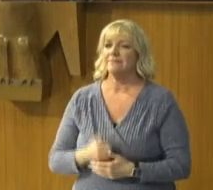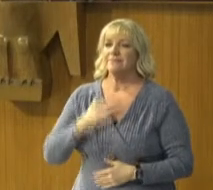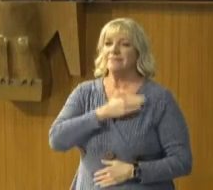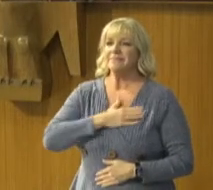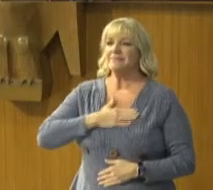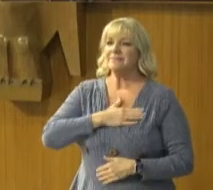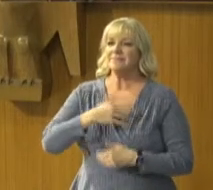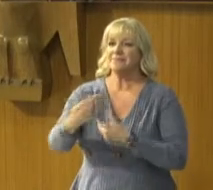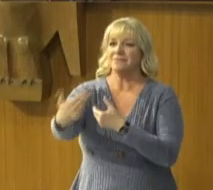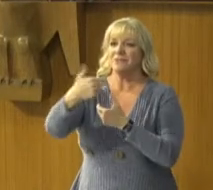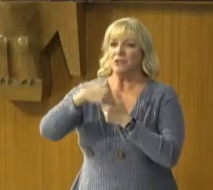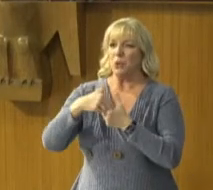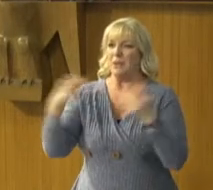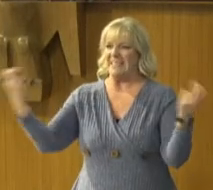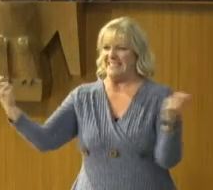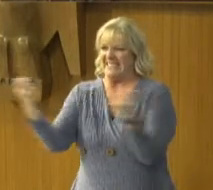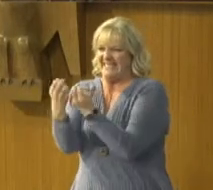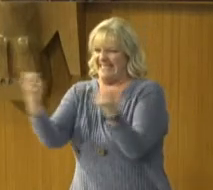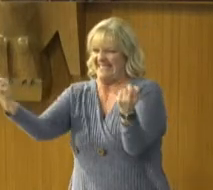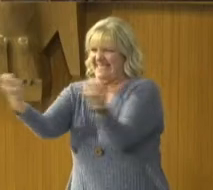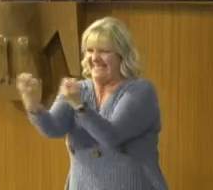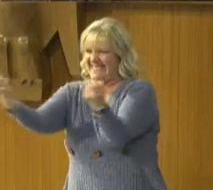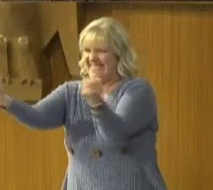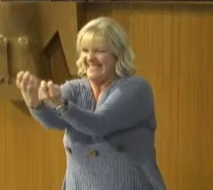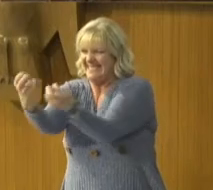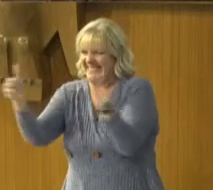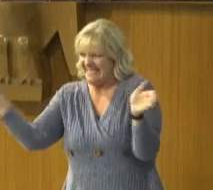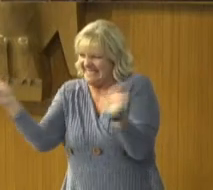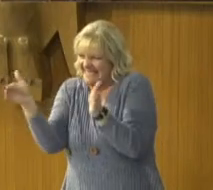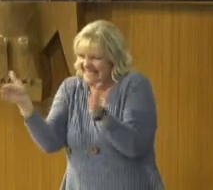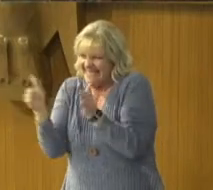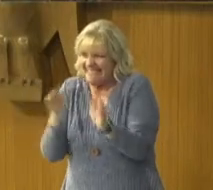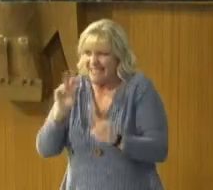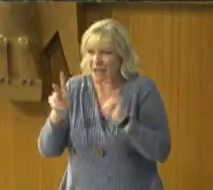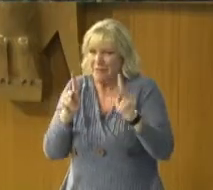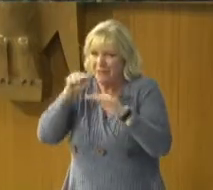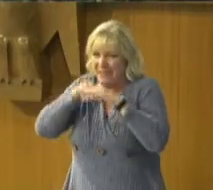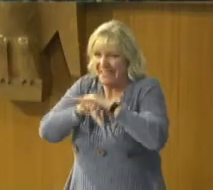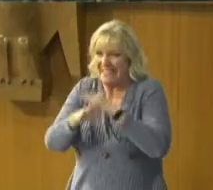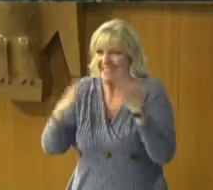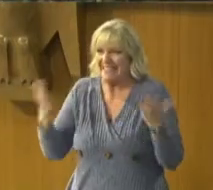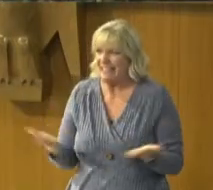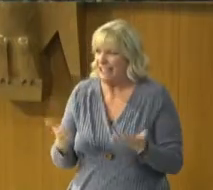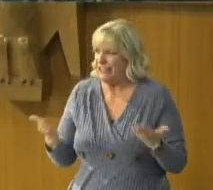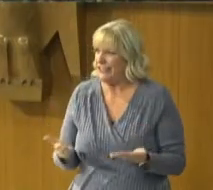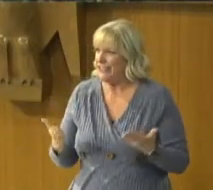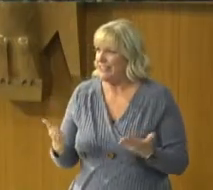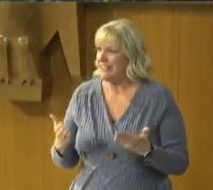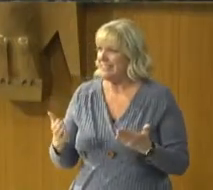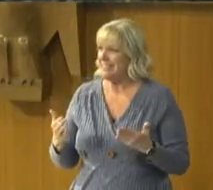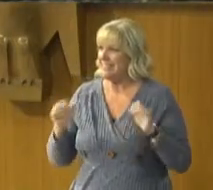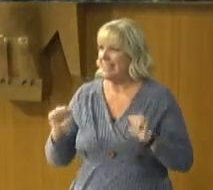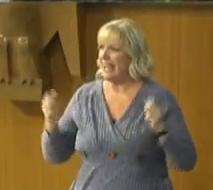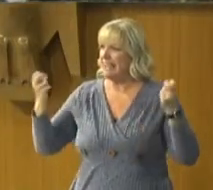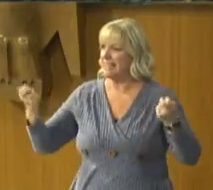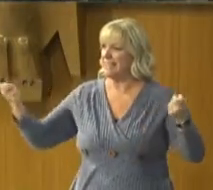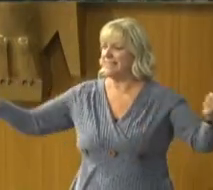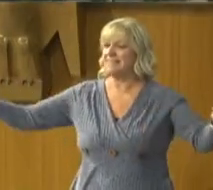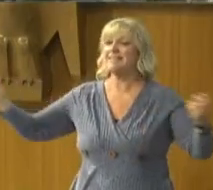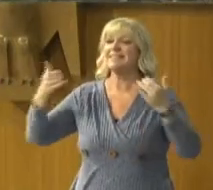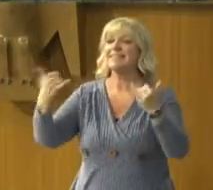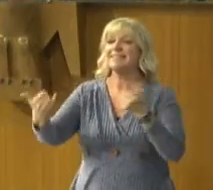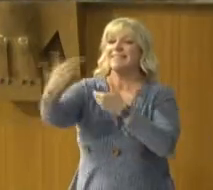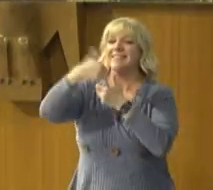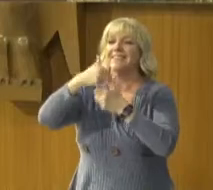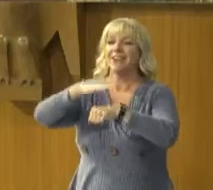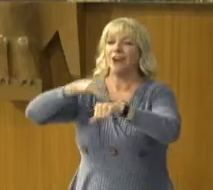Join us in scooting towards the middle as people are coming in so they can join us here in the pews. And I invite you to join me in our call